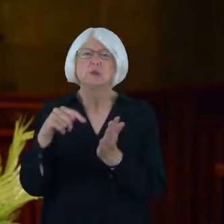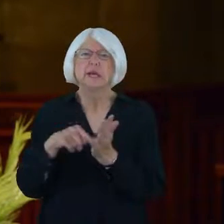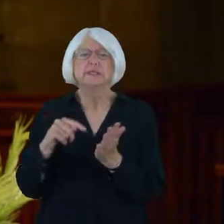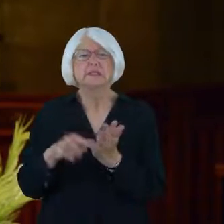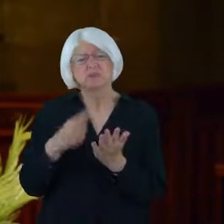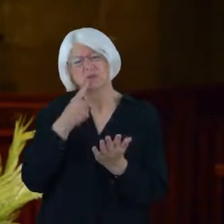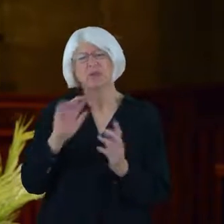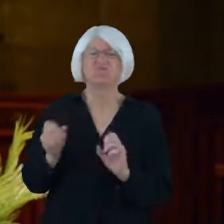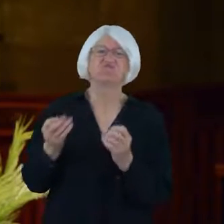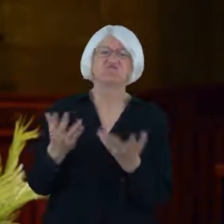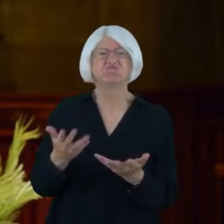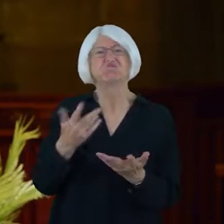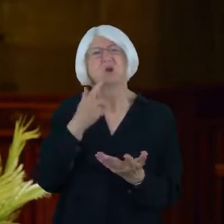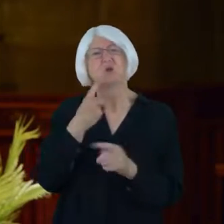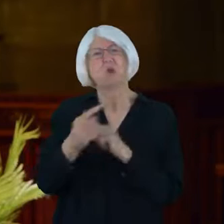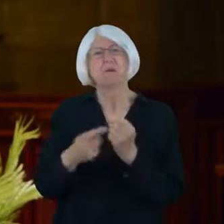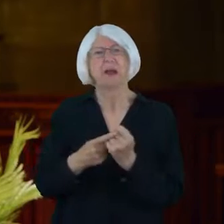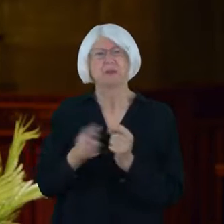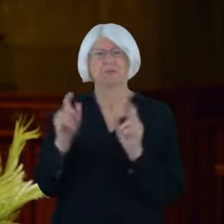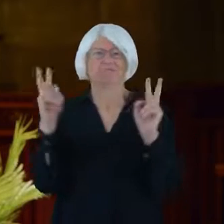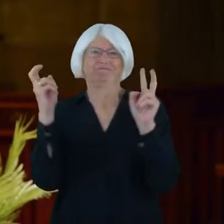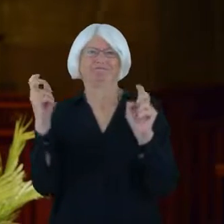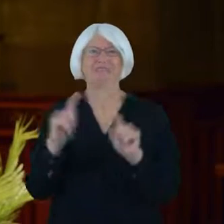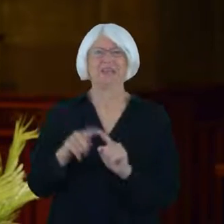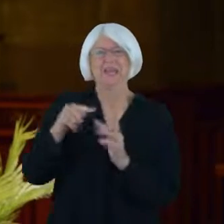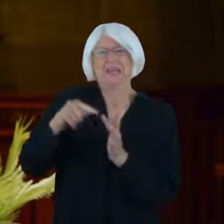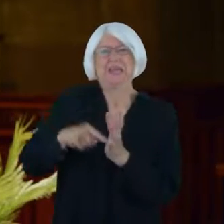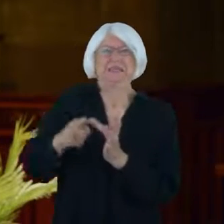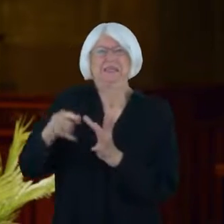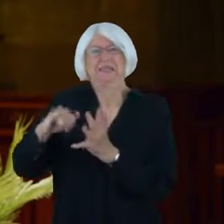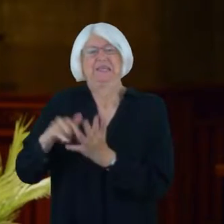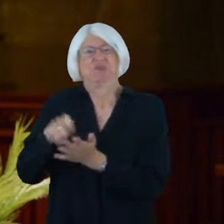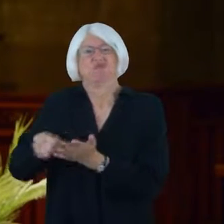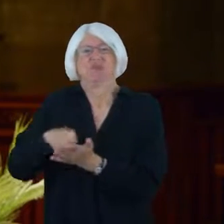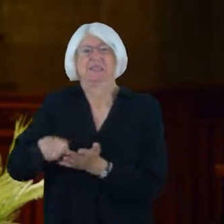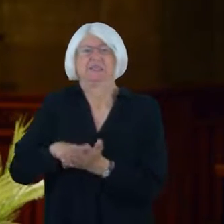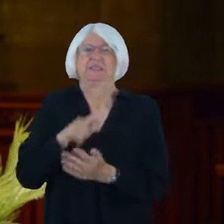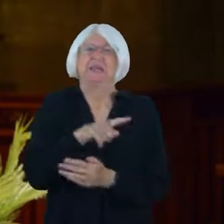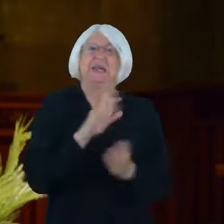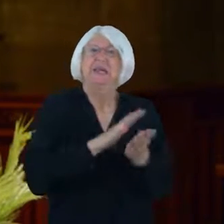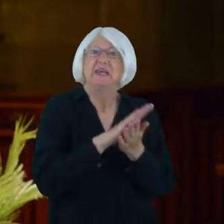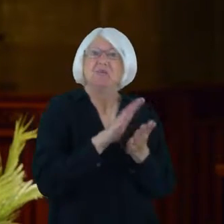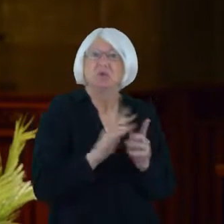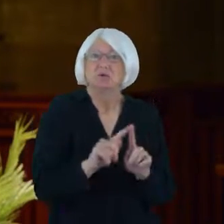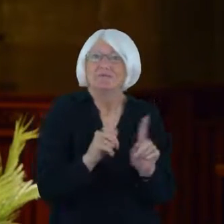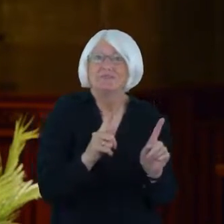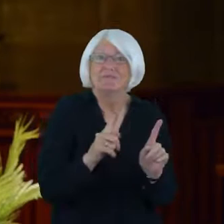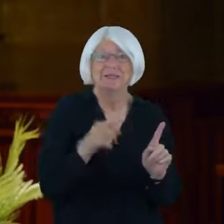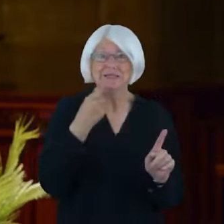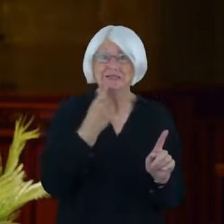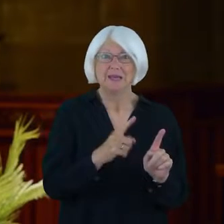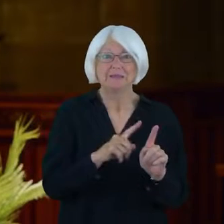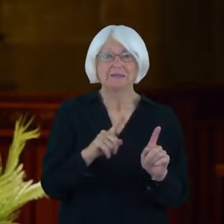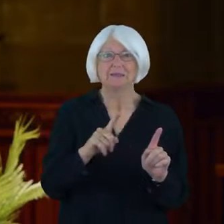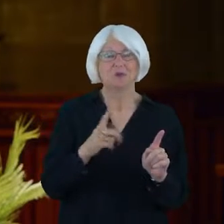standard formula, meaning it is written, Hebrews instead uses the word lege, meaning he